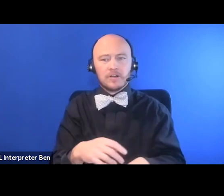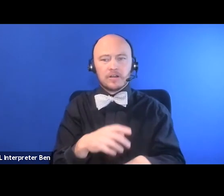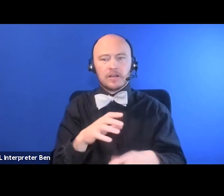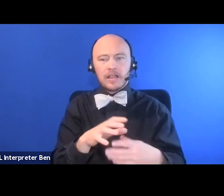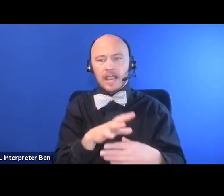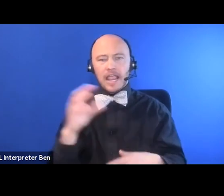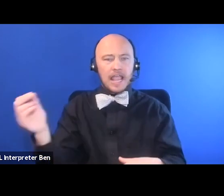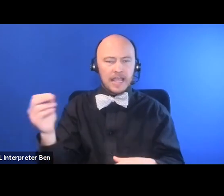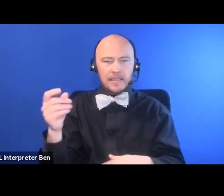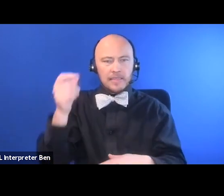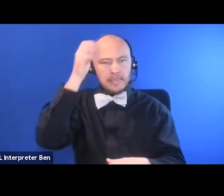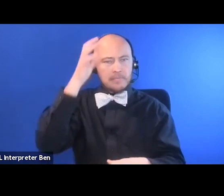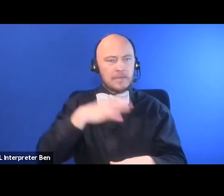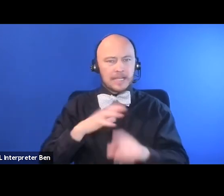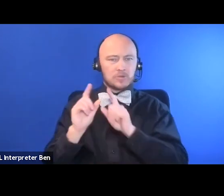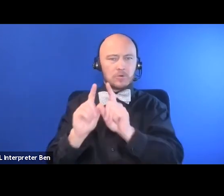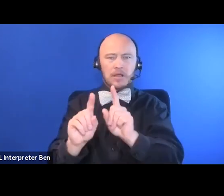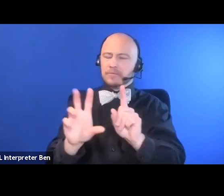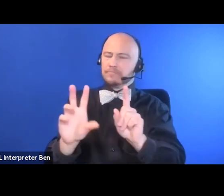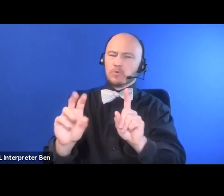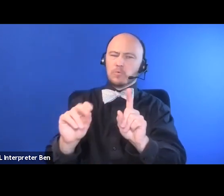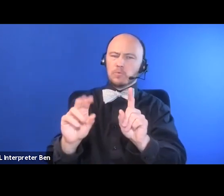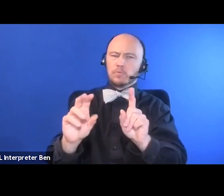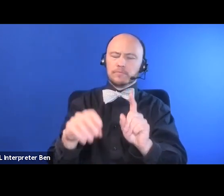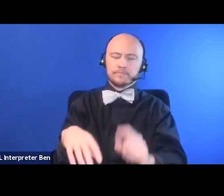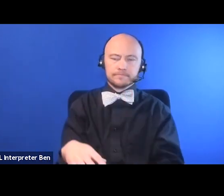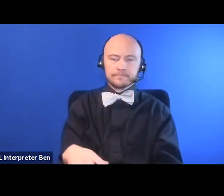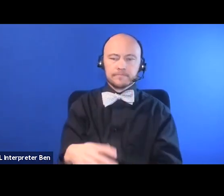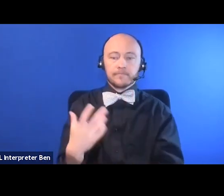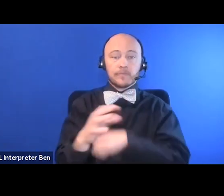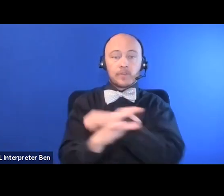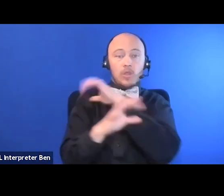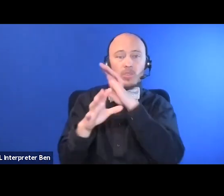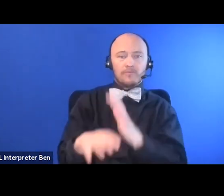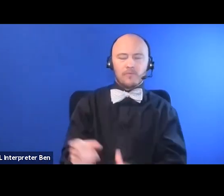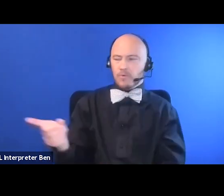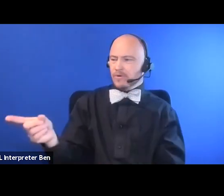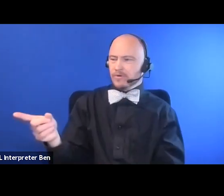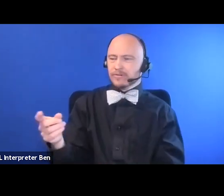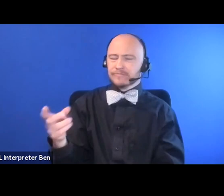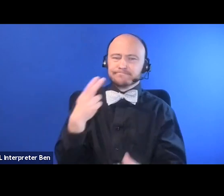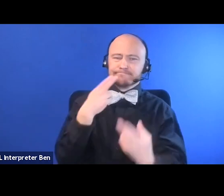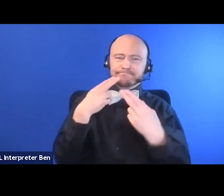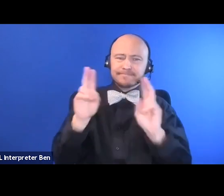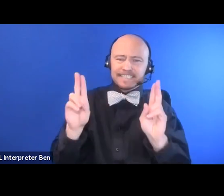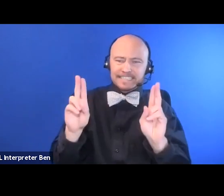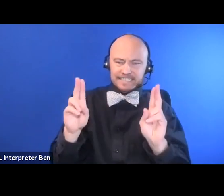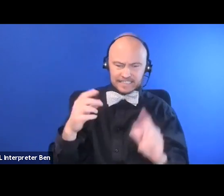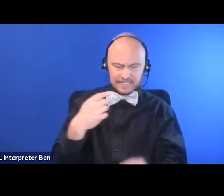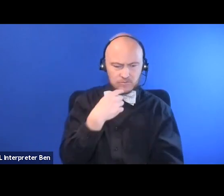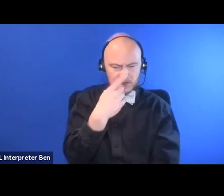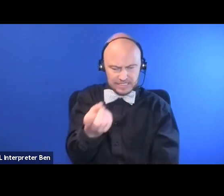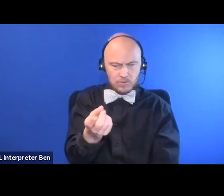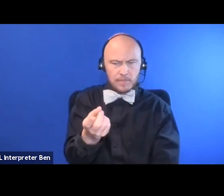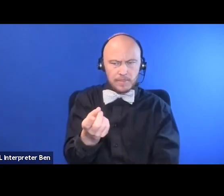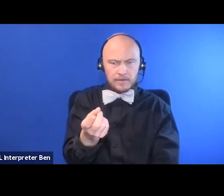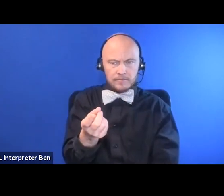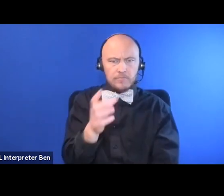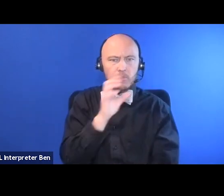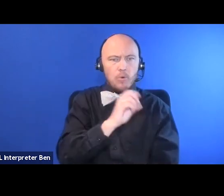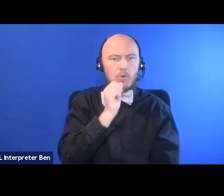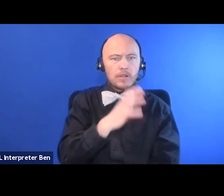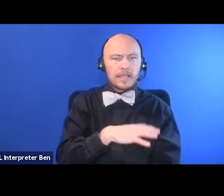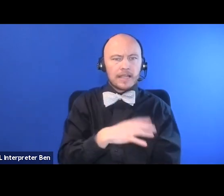rashomen their way. The foreigner is harmless, I heard myself saying to the old